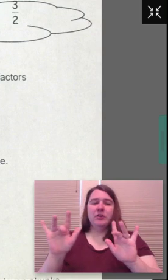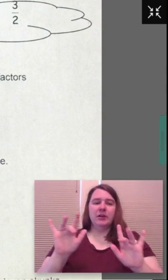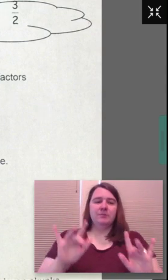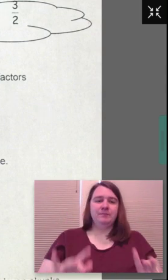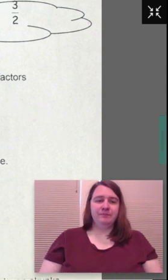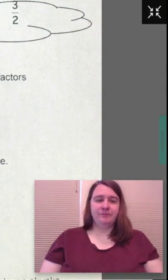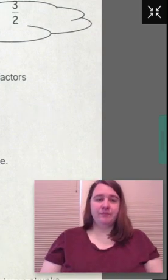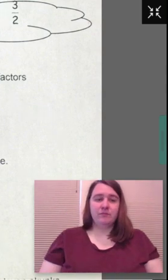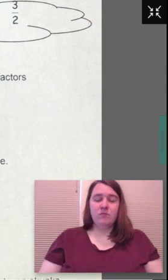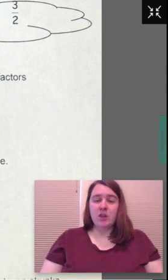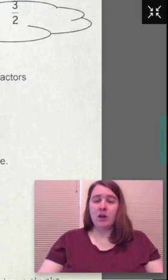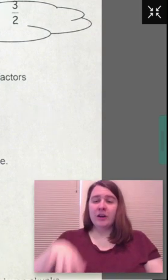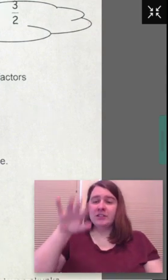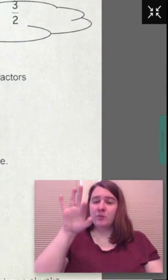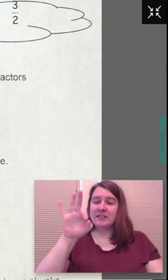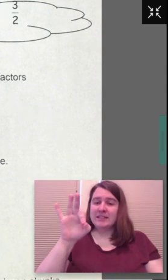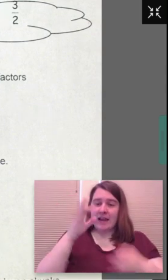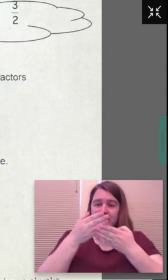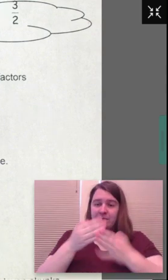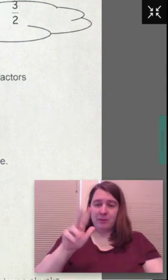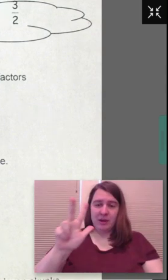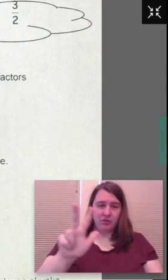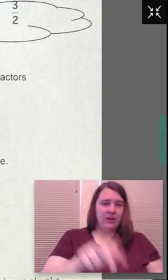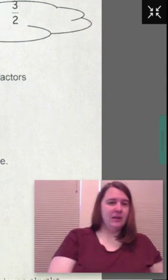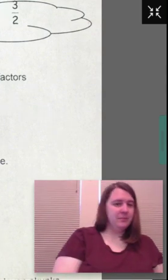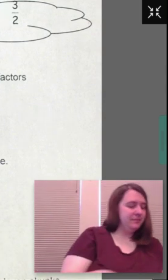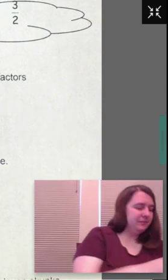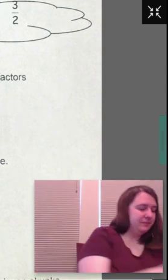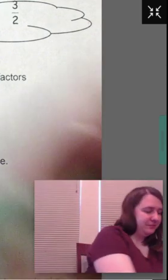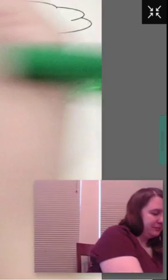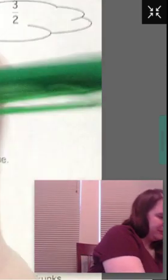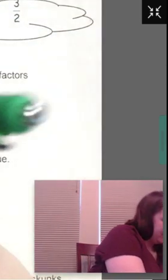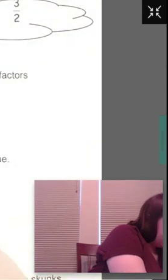my computer. All right, so what's 9 divided by 3?